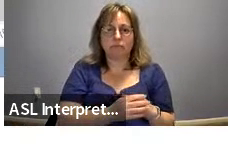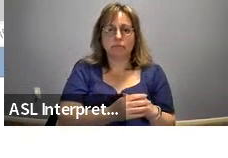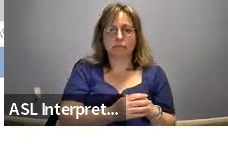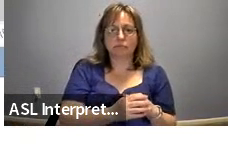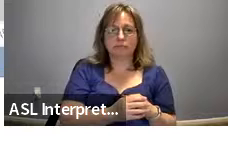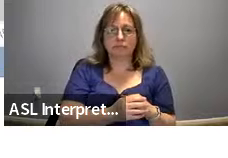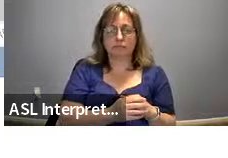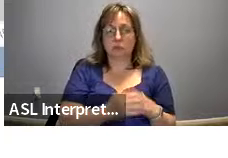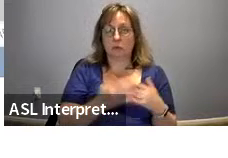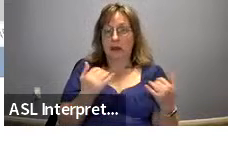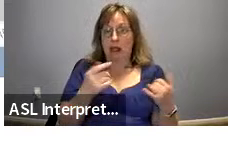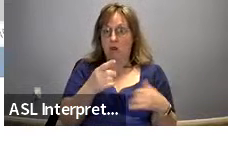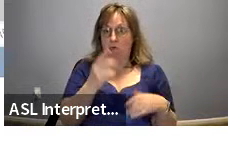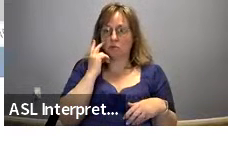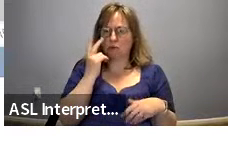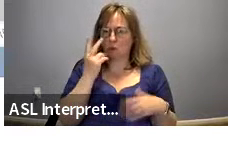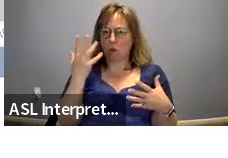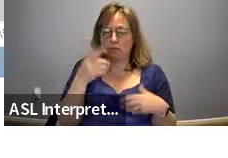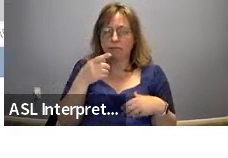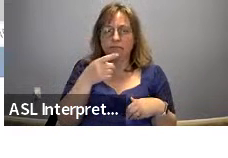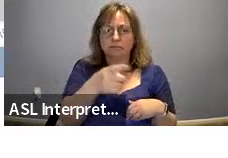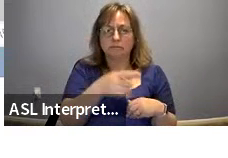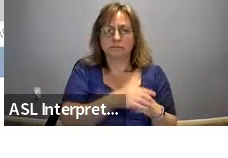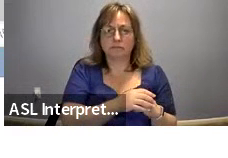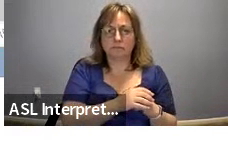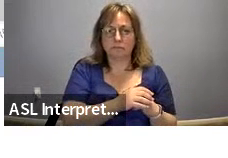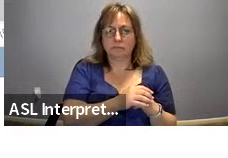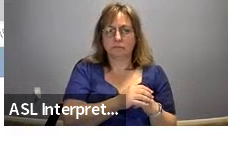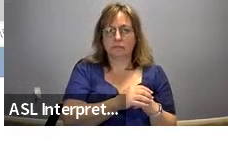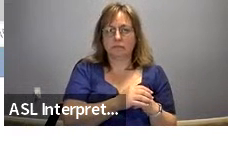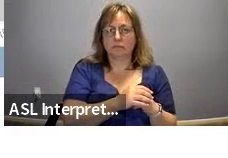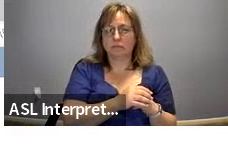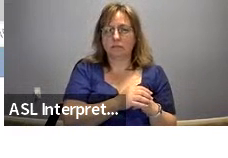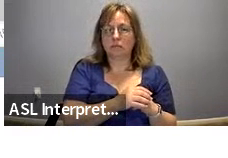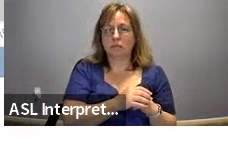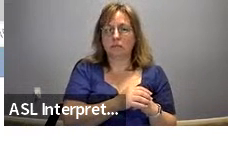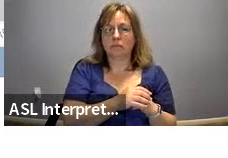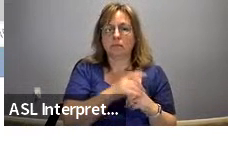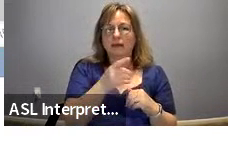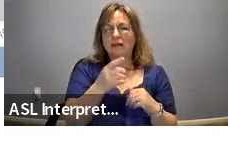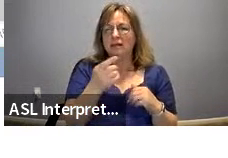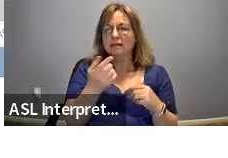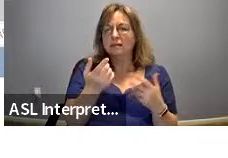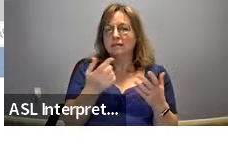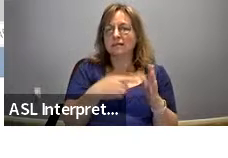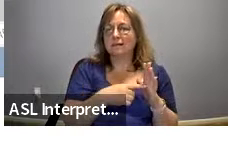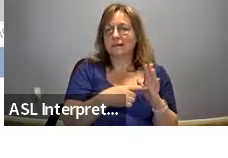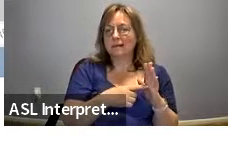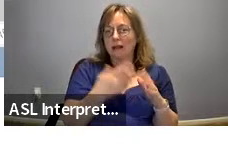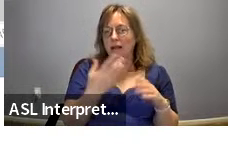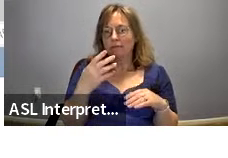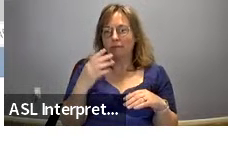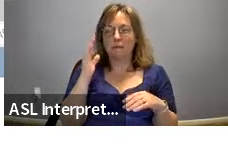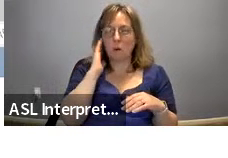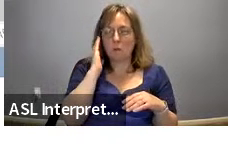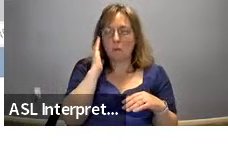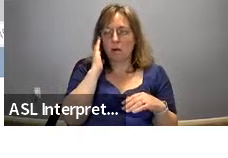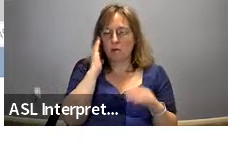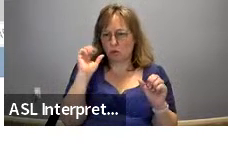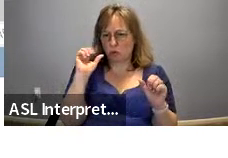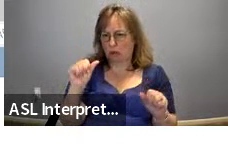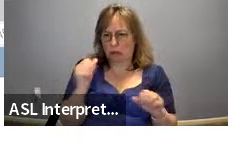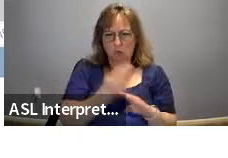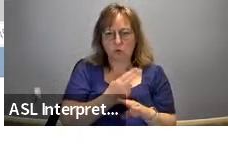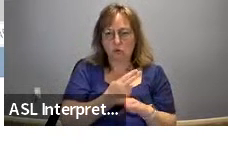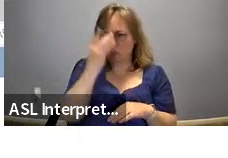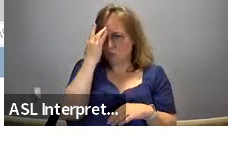So what you're seeing on your screen is a simulation of the mobile version. You would do this on your smart device,